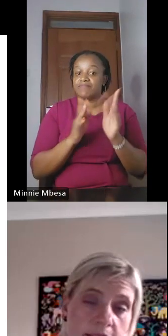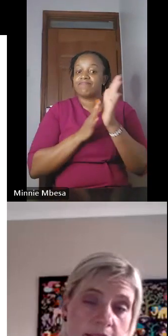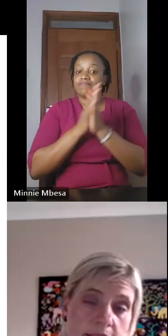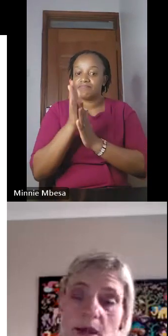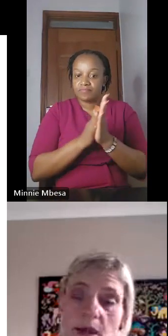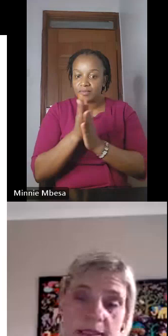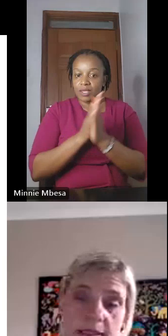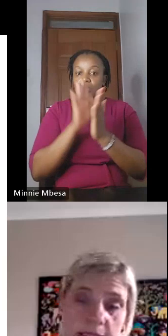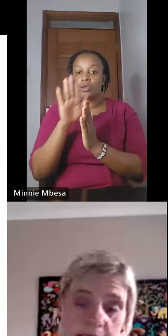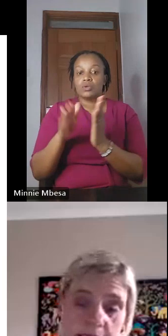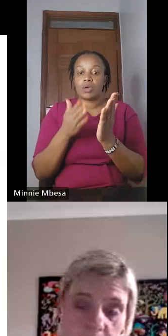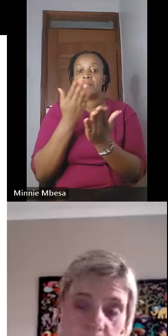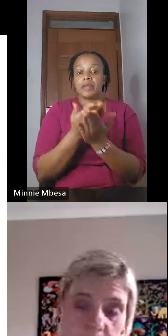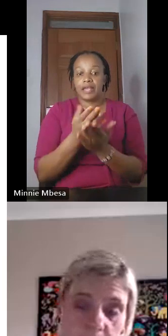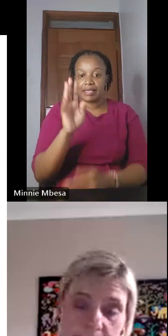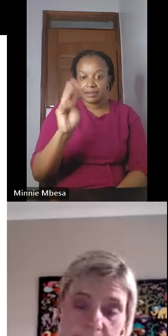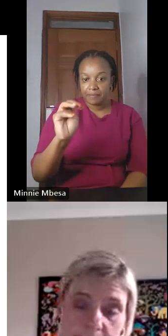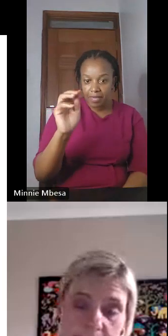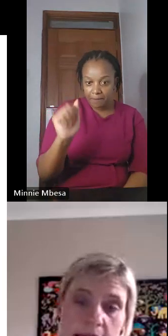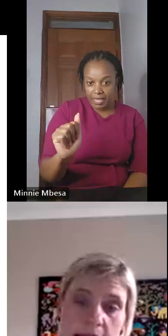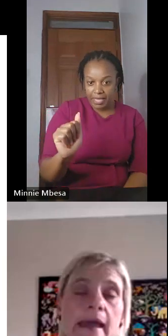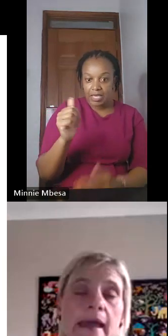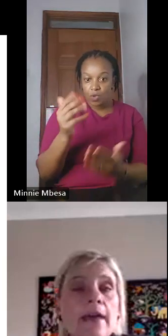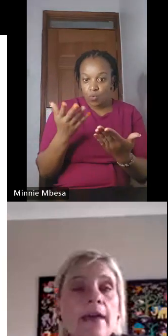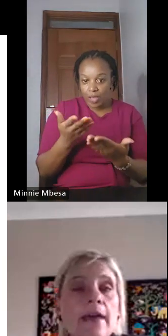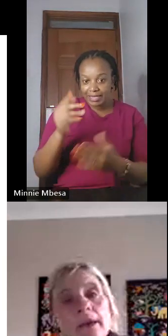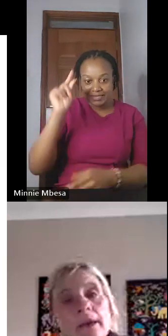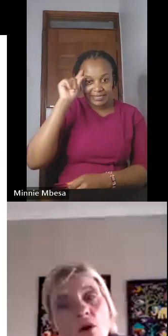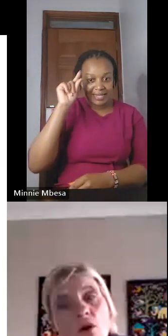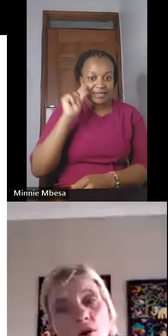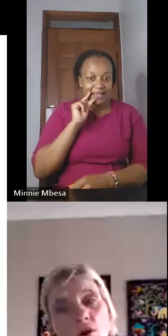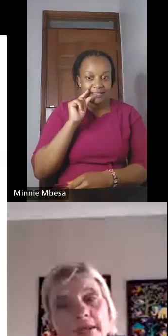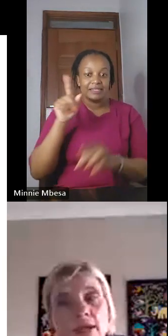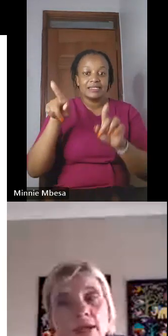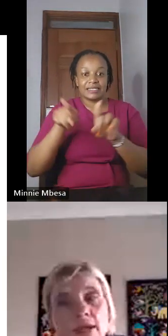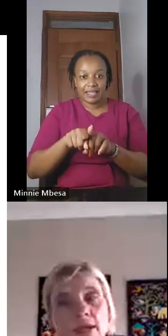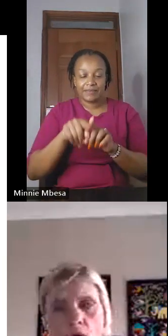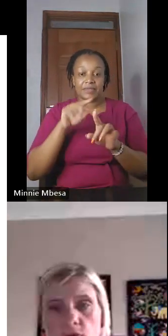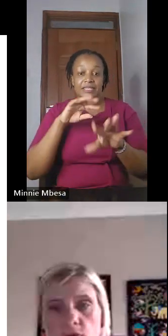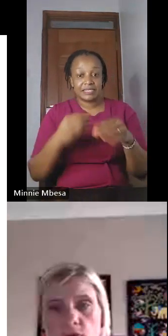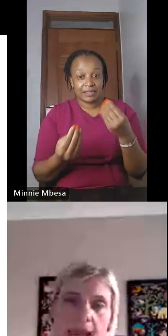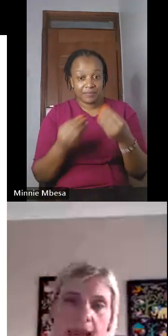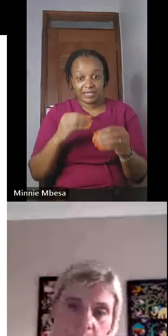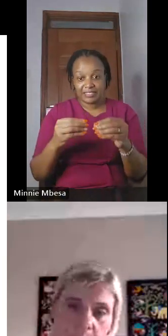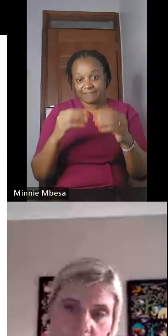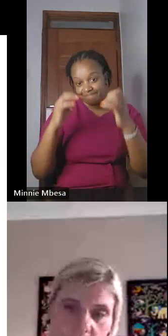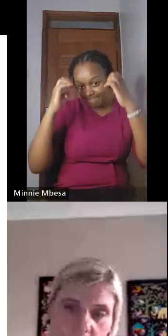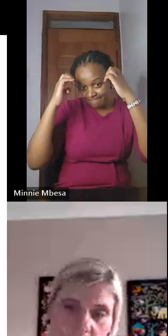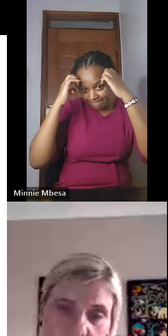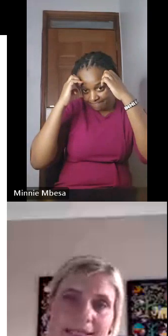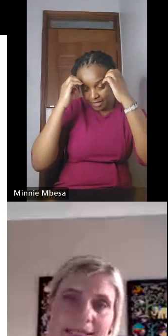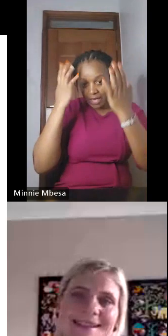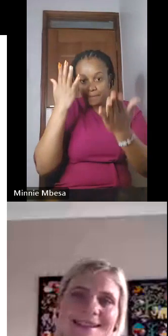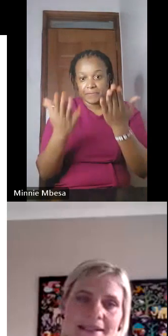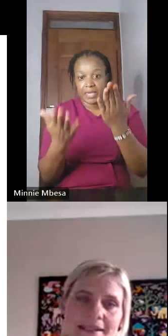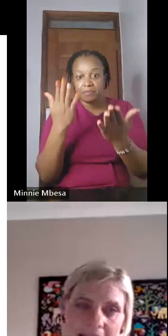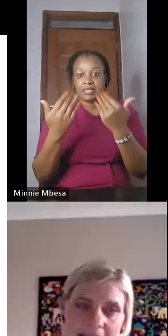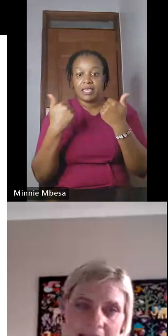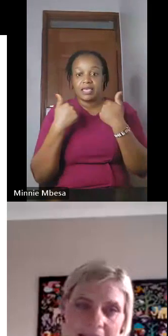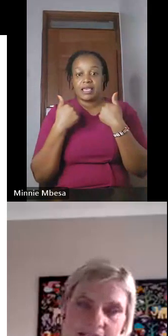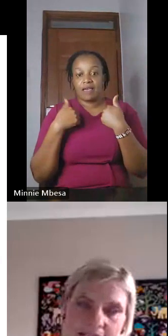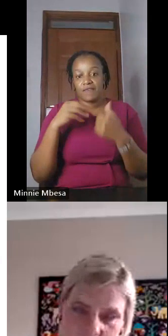in gender or a master's in disability studies, and they may already hold a master's degree